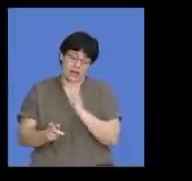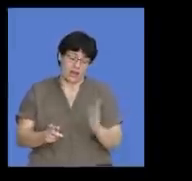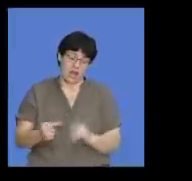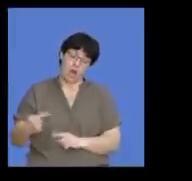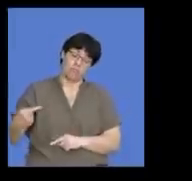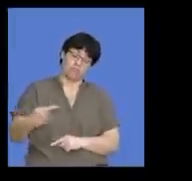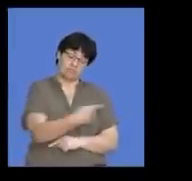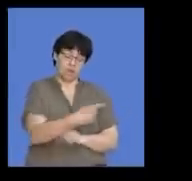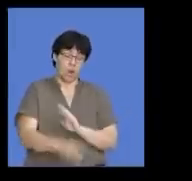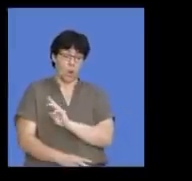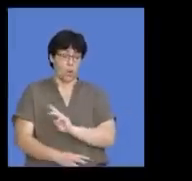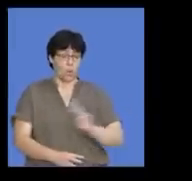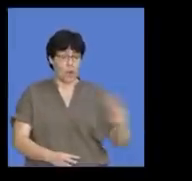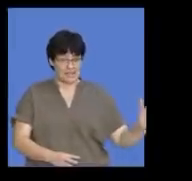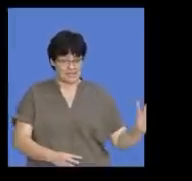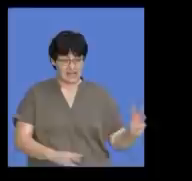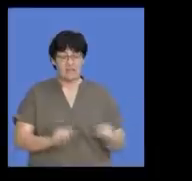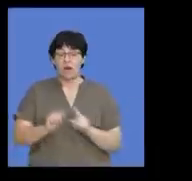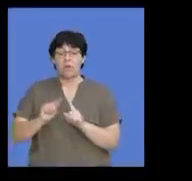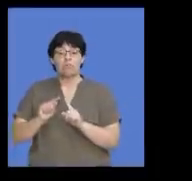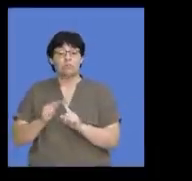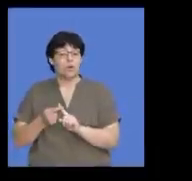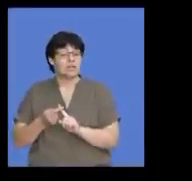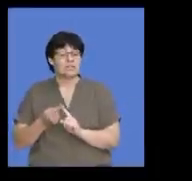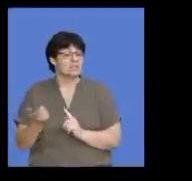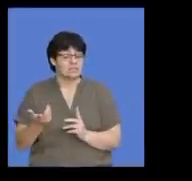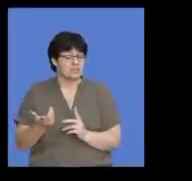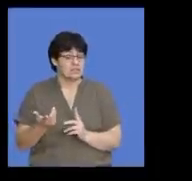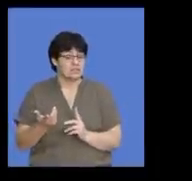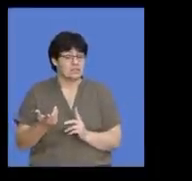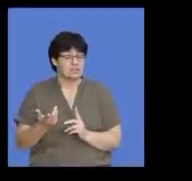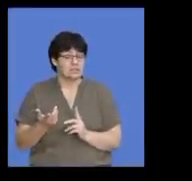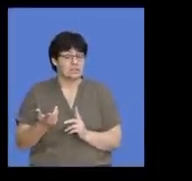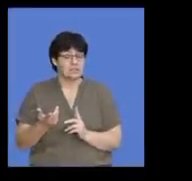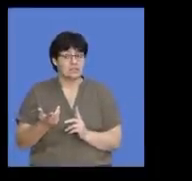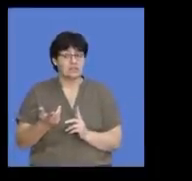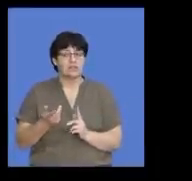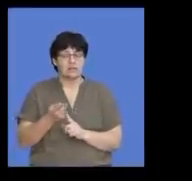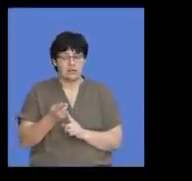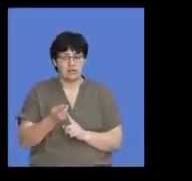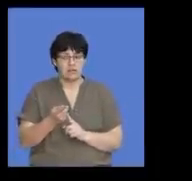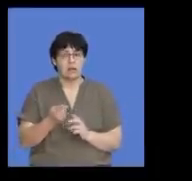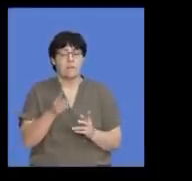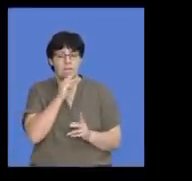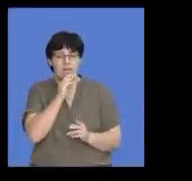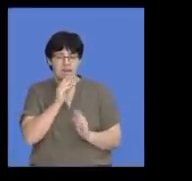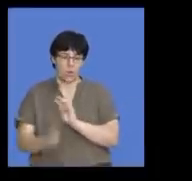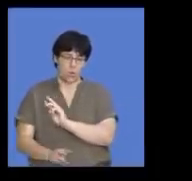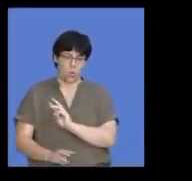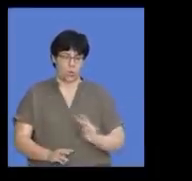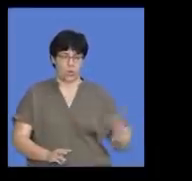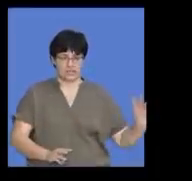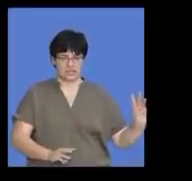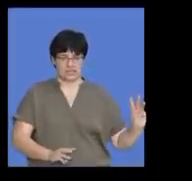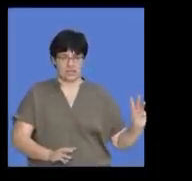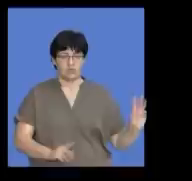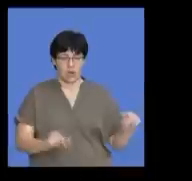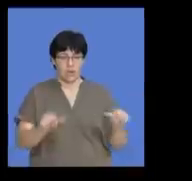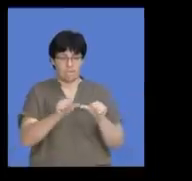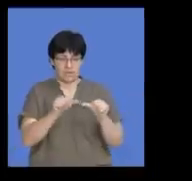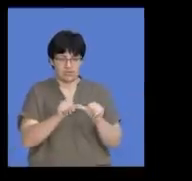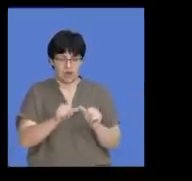that direction when the point after the from point is to the west. So you would be